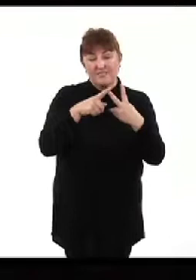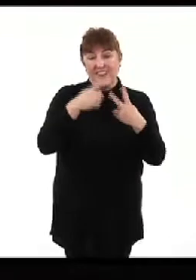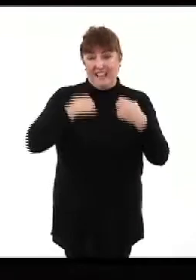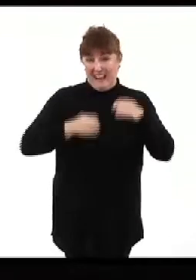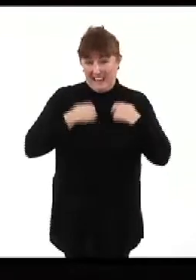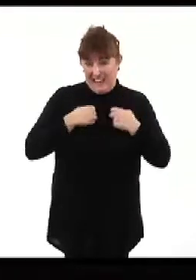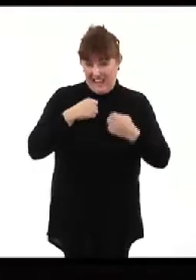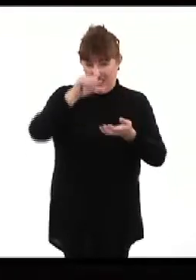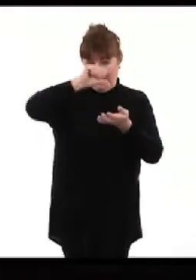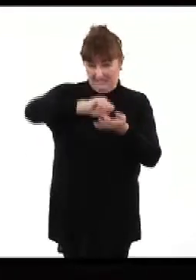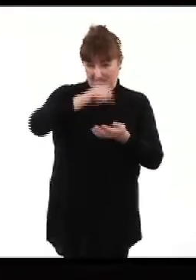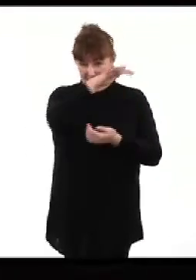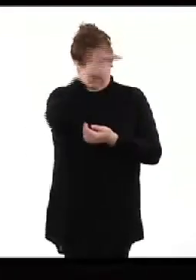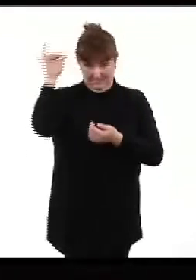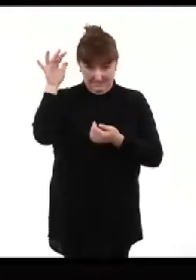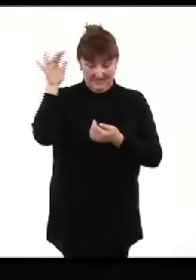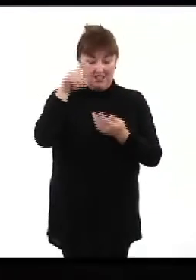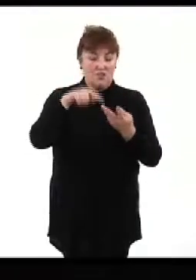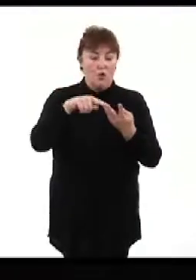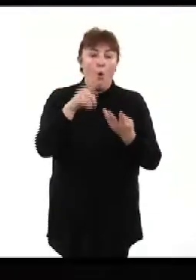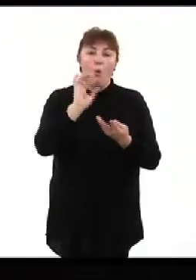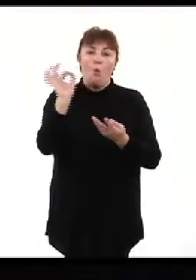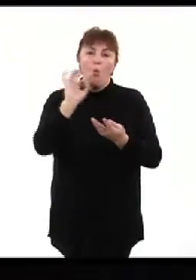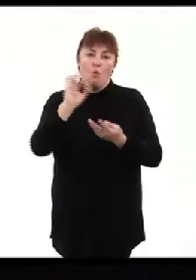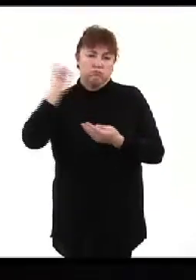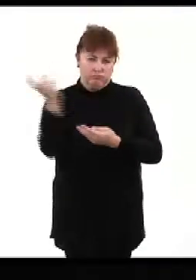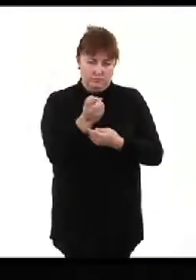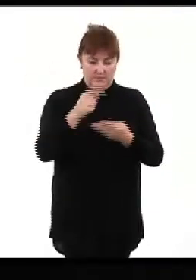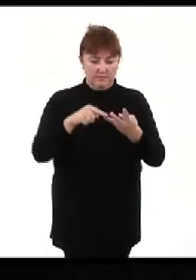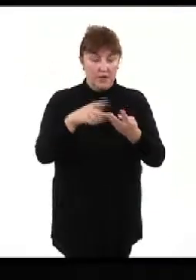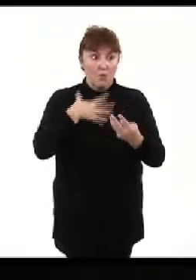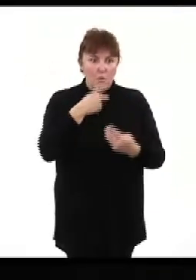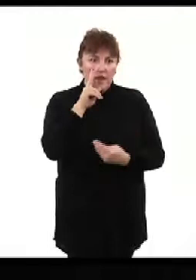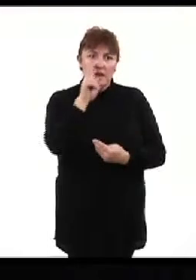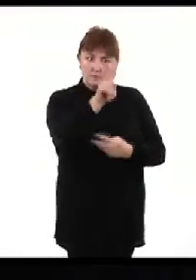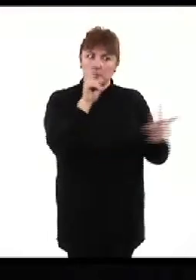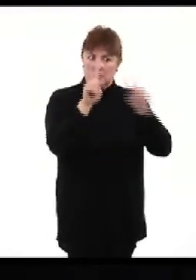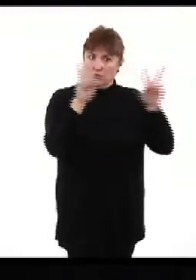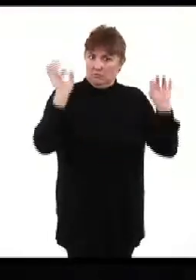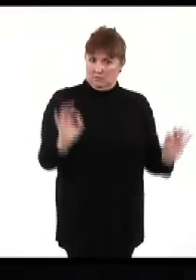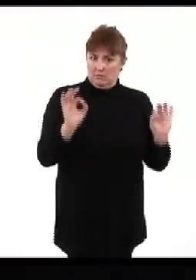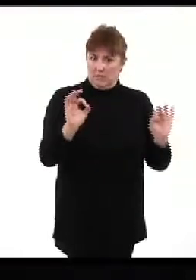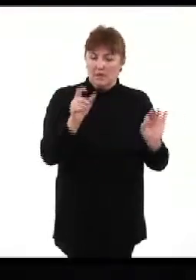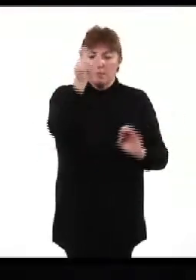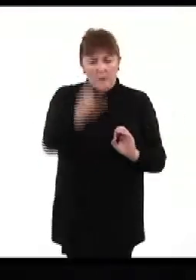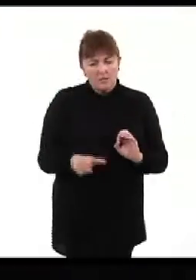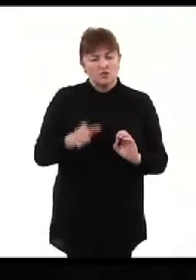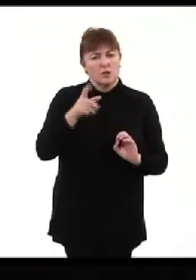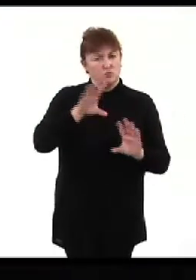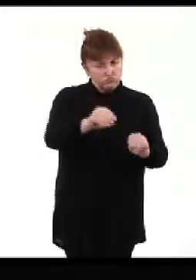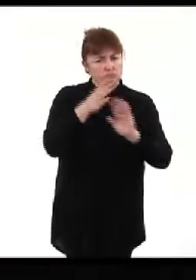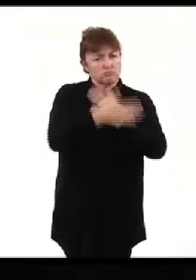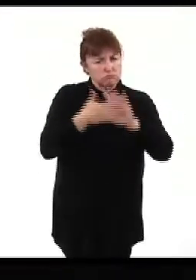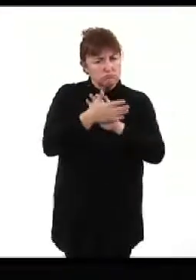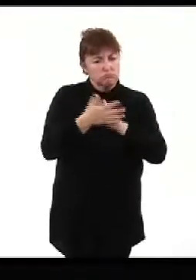Sign Language and American Sign Language. And remember, you're perceiving a visual language, you're watching a